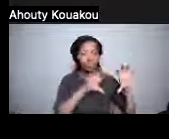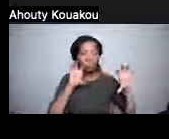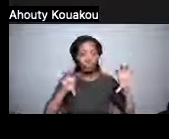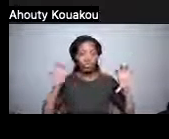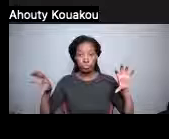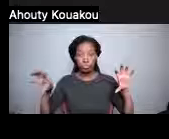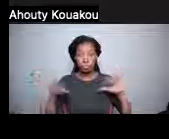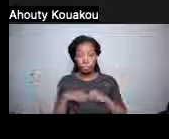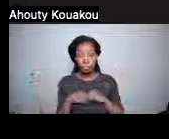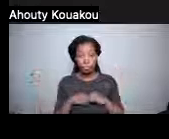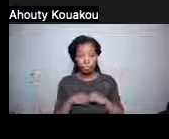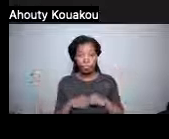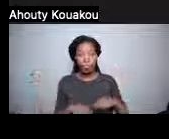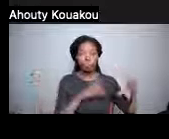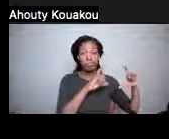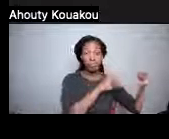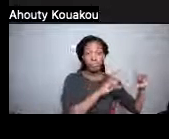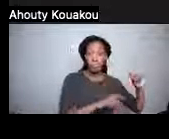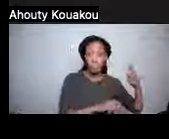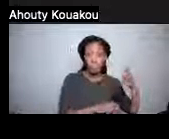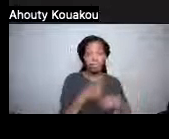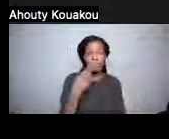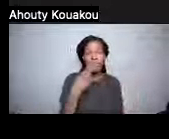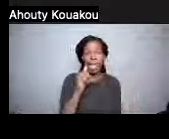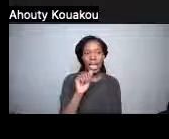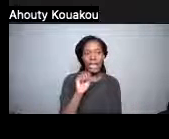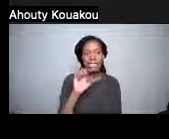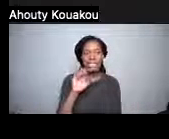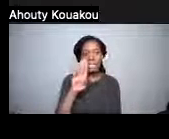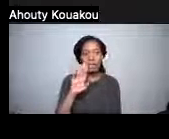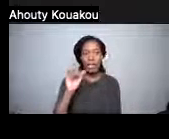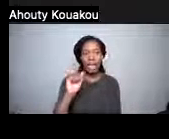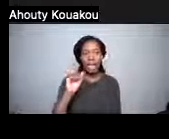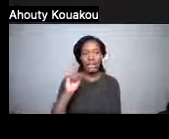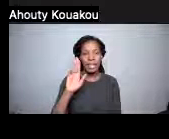right: Haseeb, Abbasi, he, him,